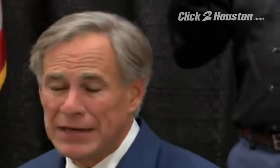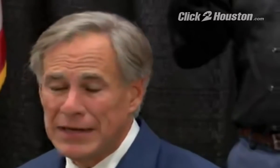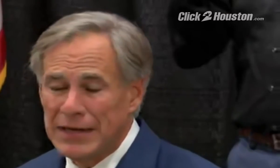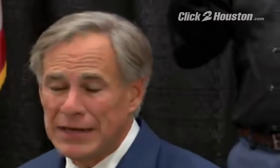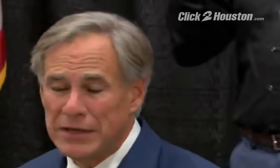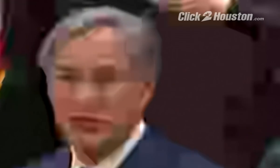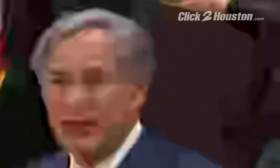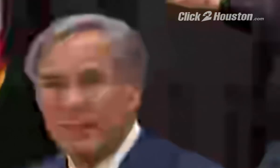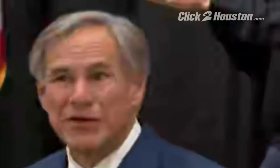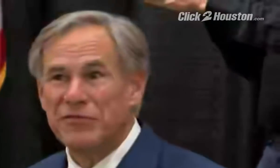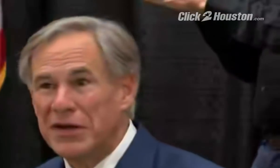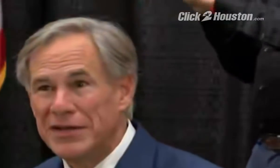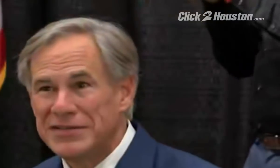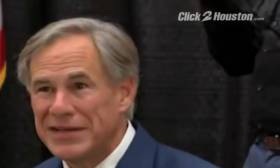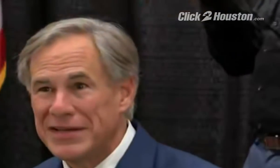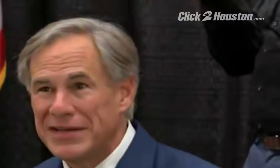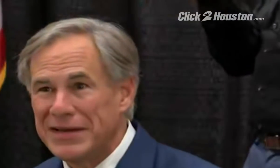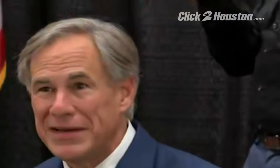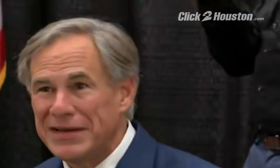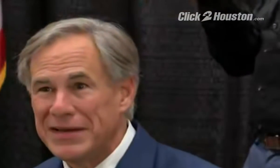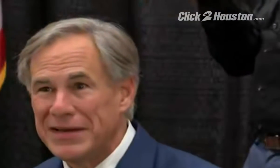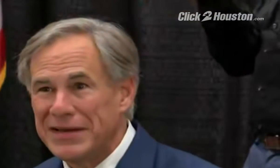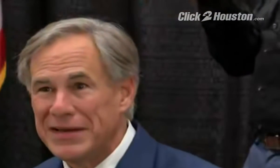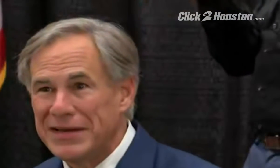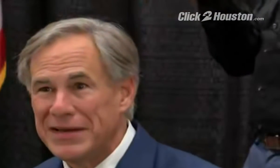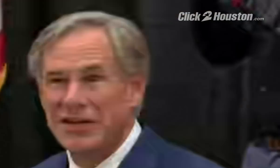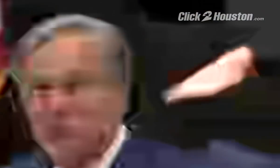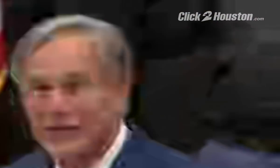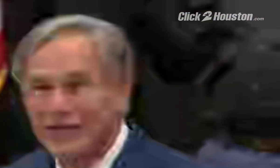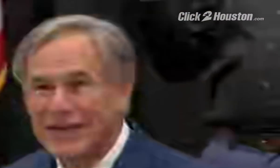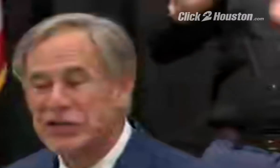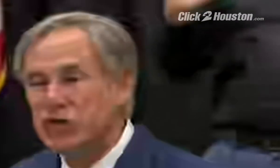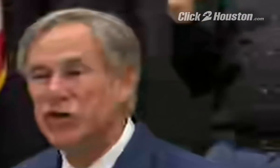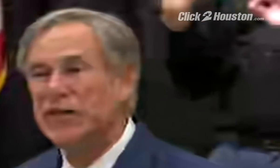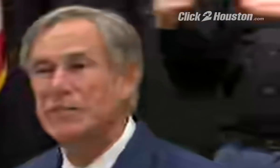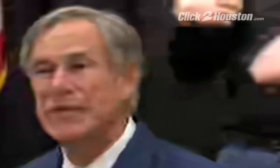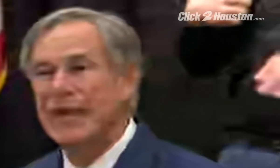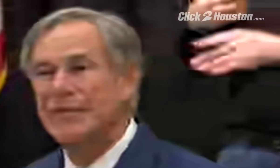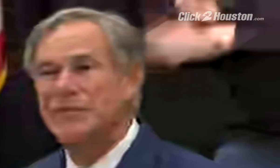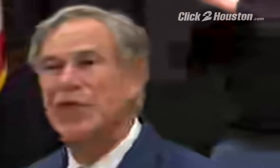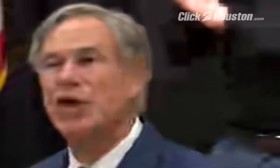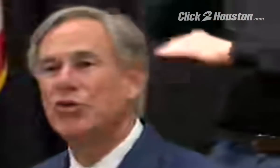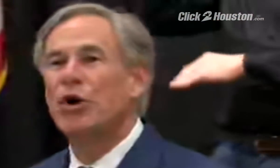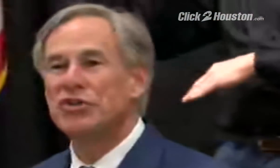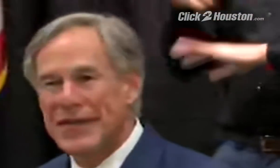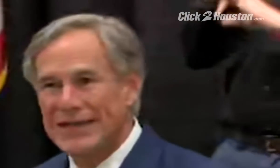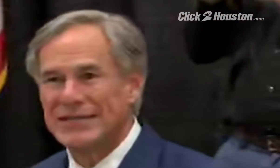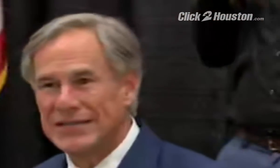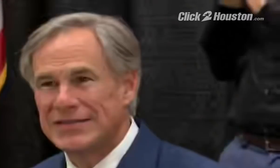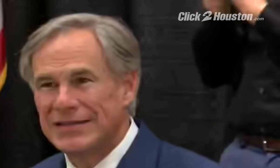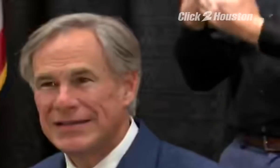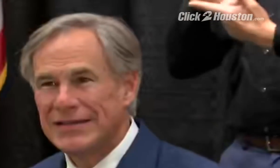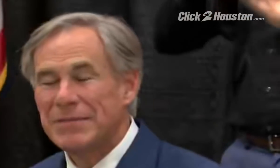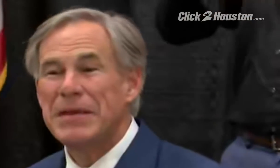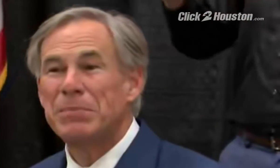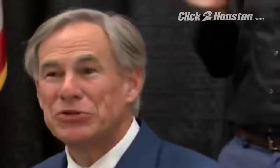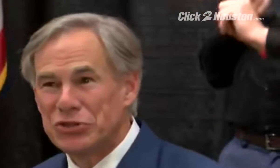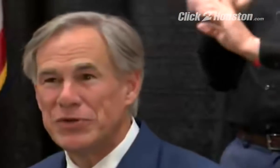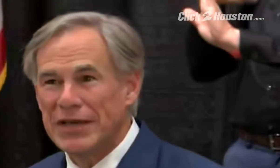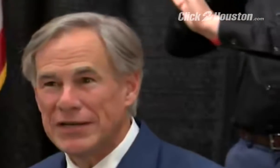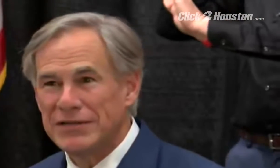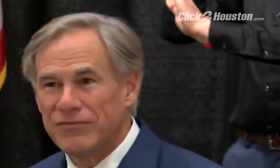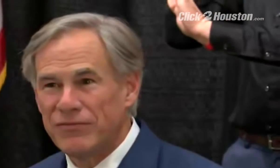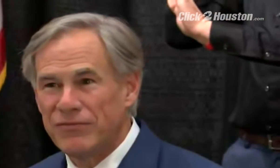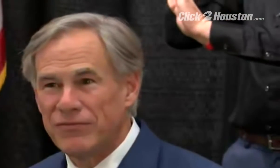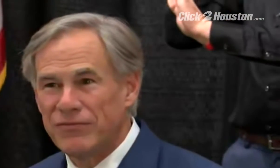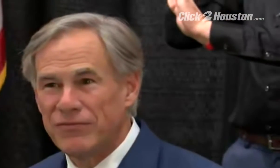down their guard thinking, well, this is family and friends. I'm not going to get it from my family and friends. And it's turned out to be the case across Texas that people do